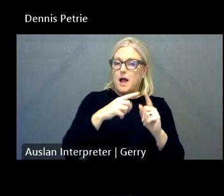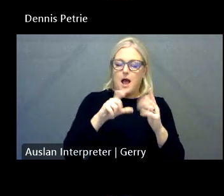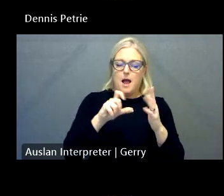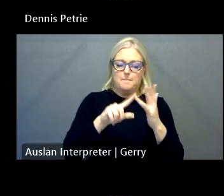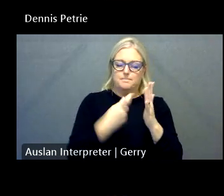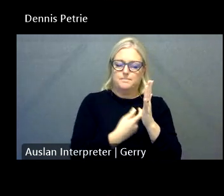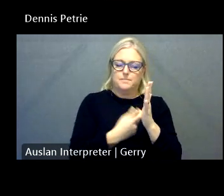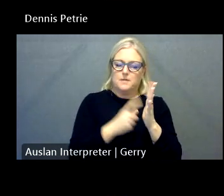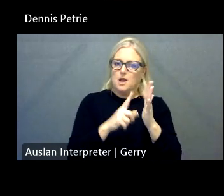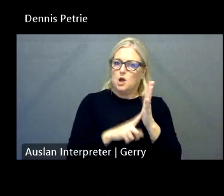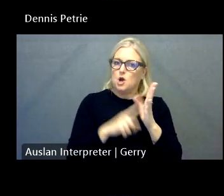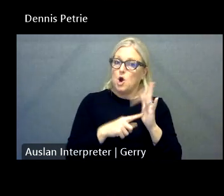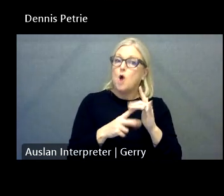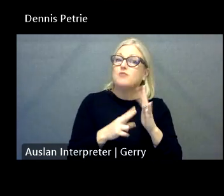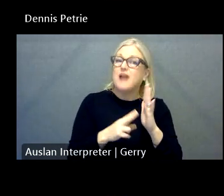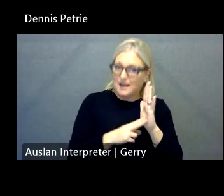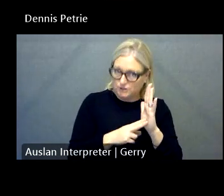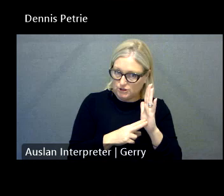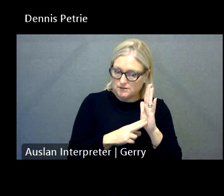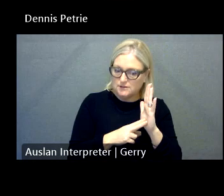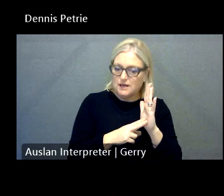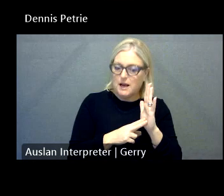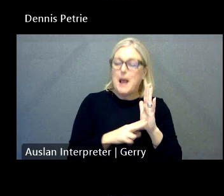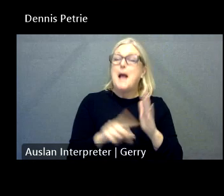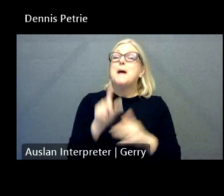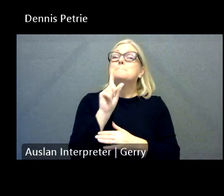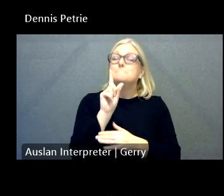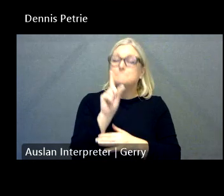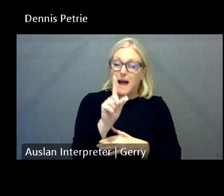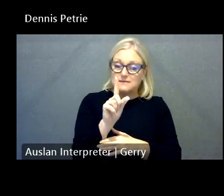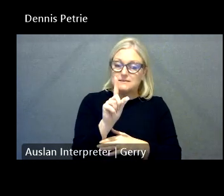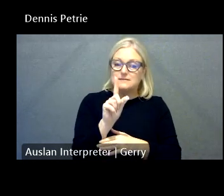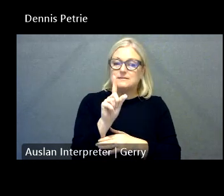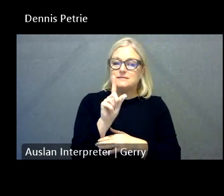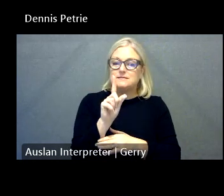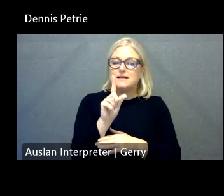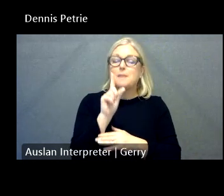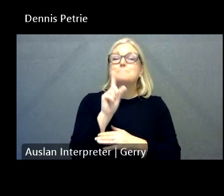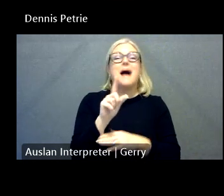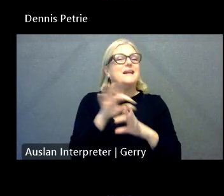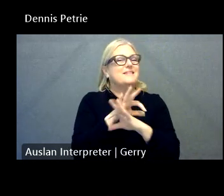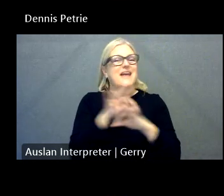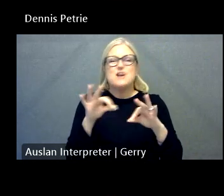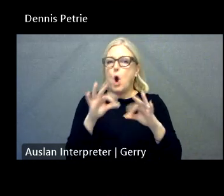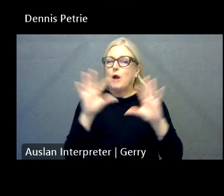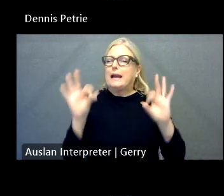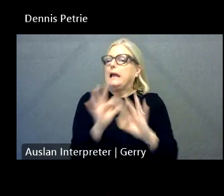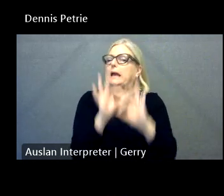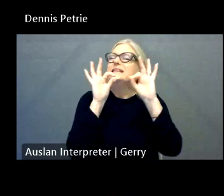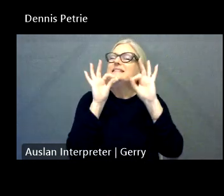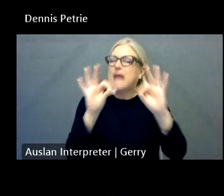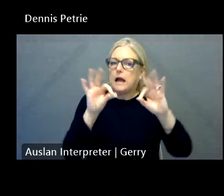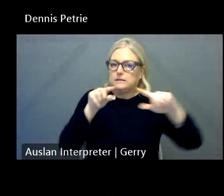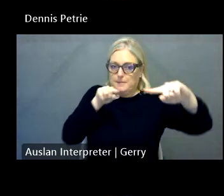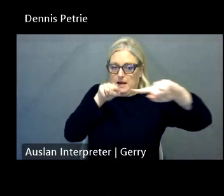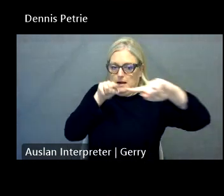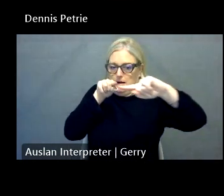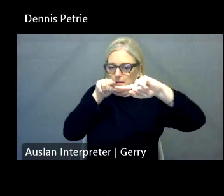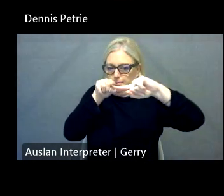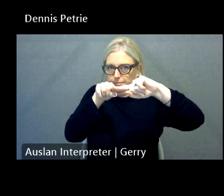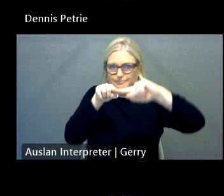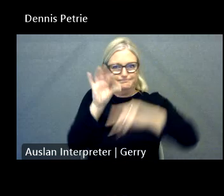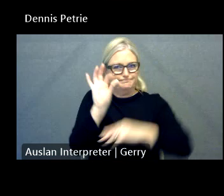there, the dots are not on one line, so they're positively correlated, but they're not measuring exactly the same thing. You can also see